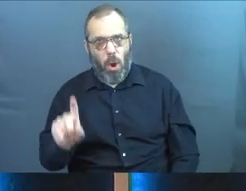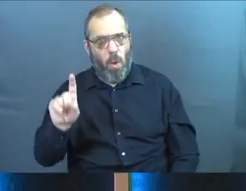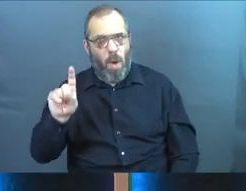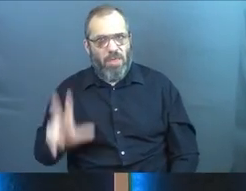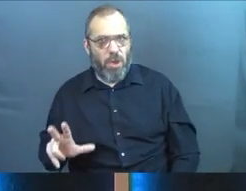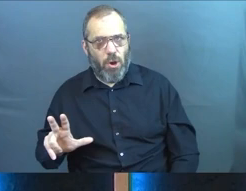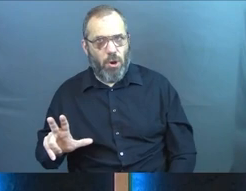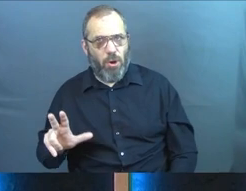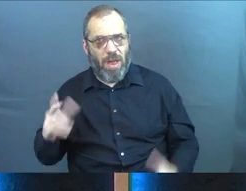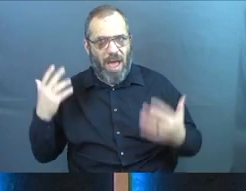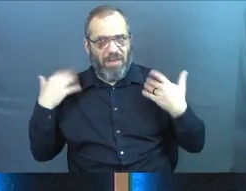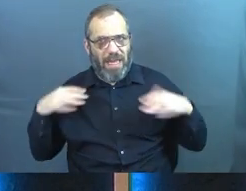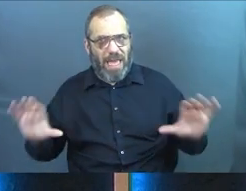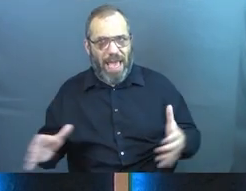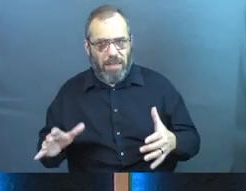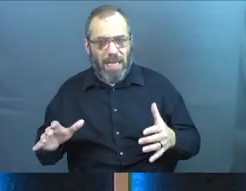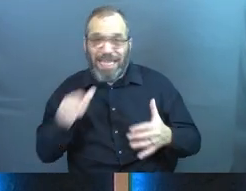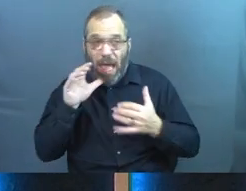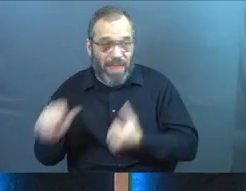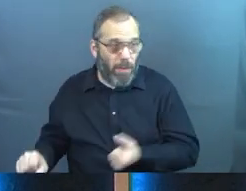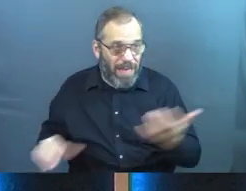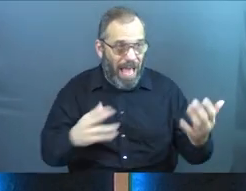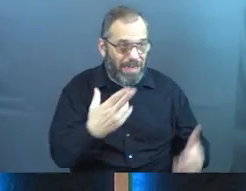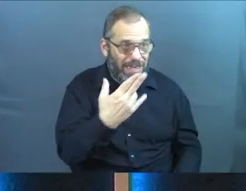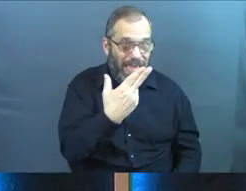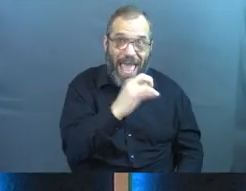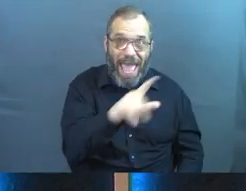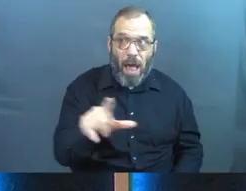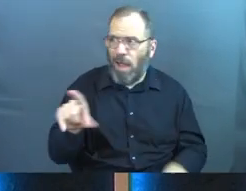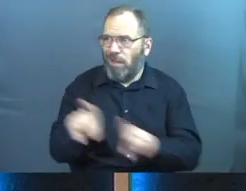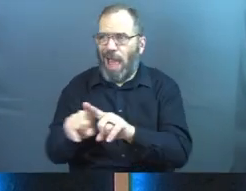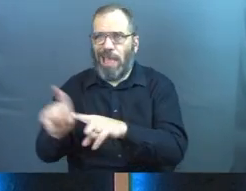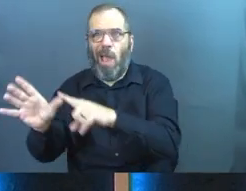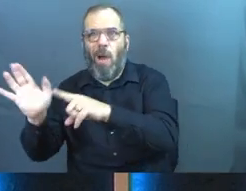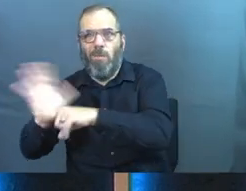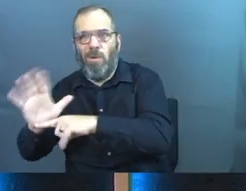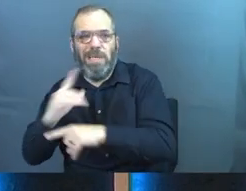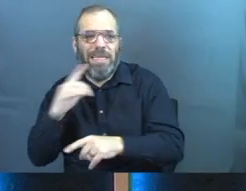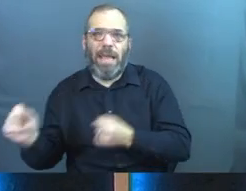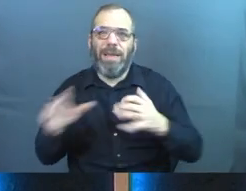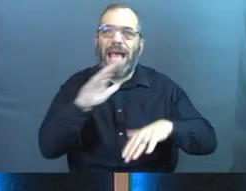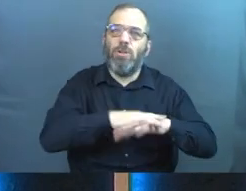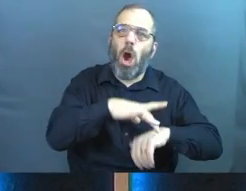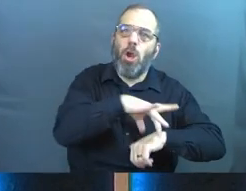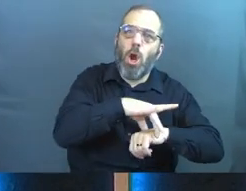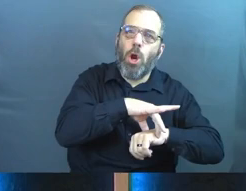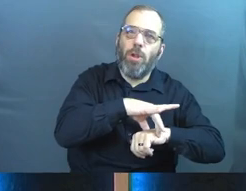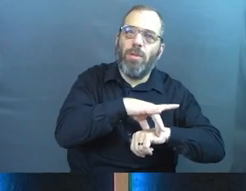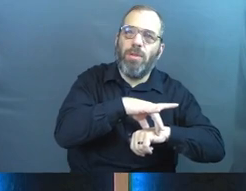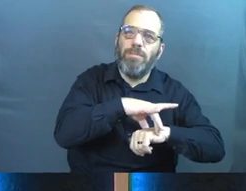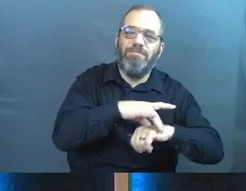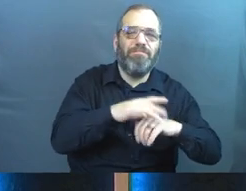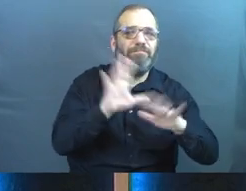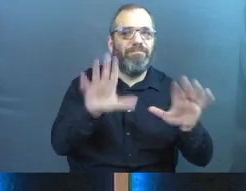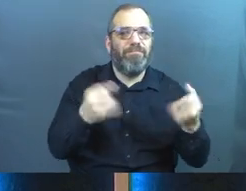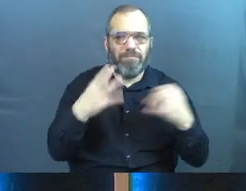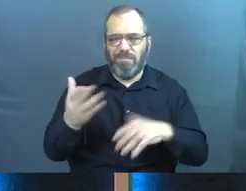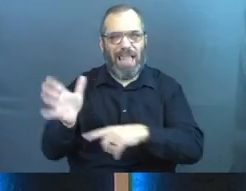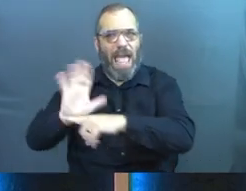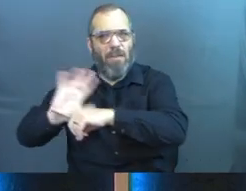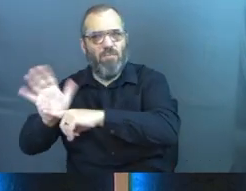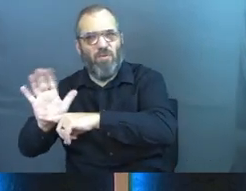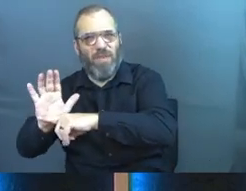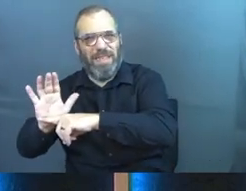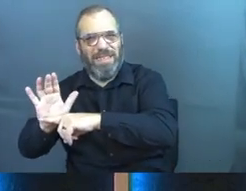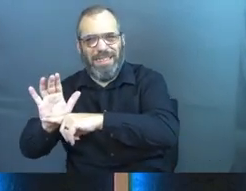angels with him. And they were not cast to hell like Hollywood told you. They were cast down to earth. There's a lot of things that Hollywood